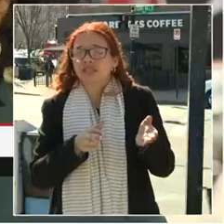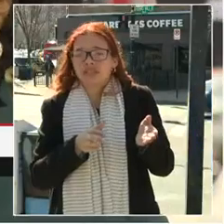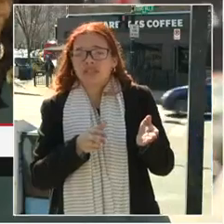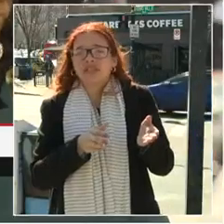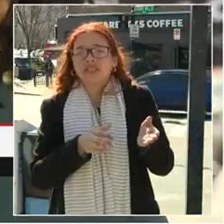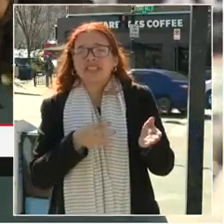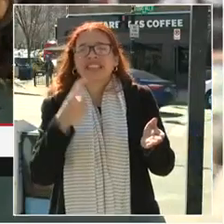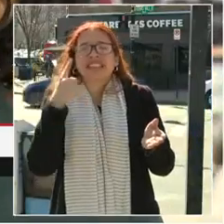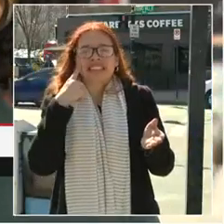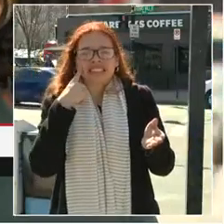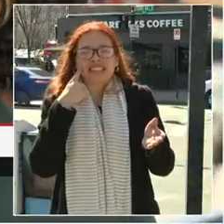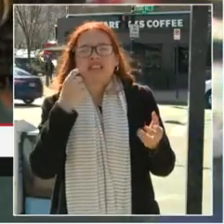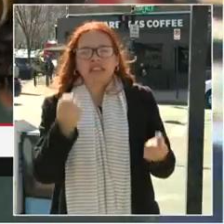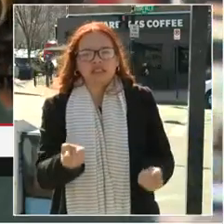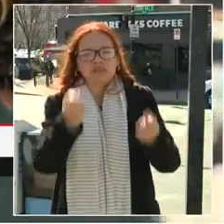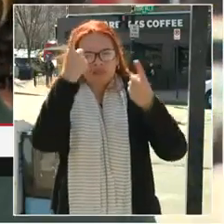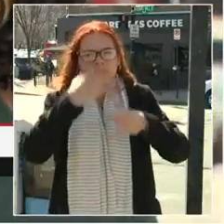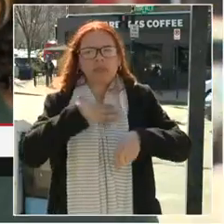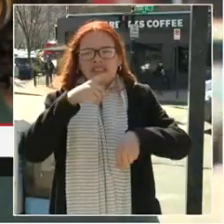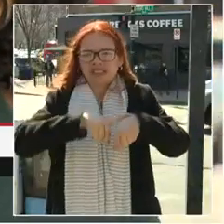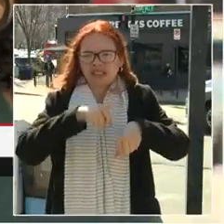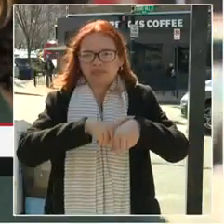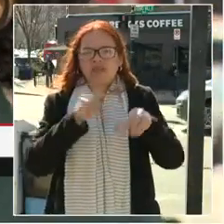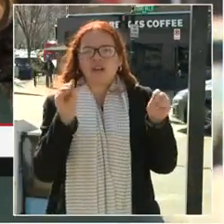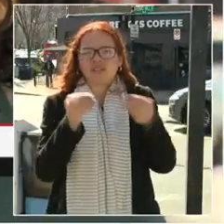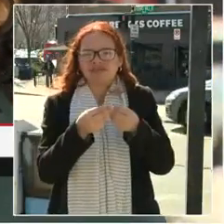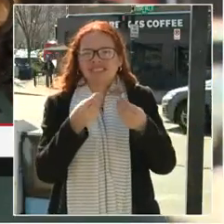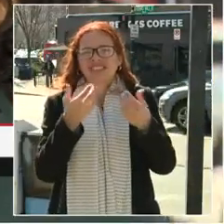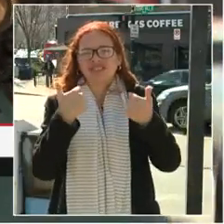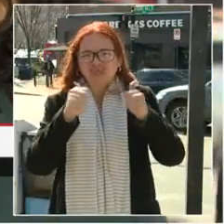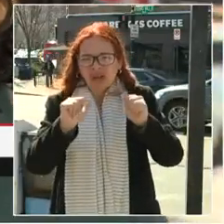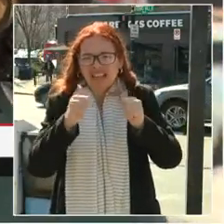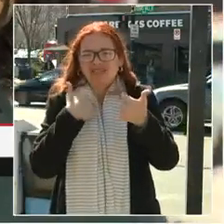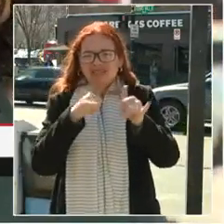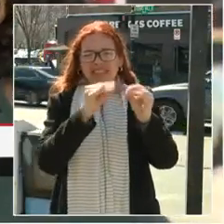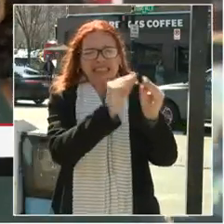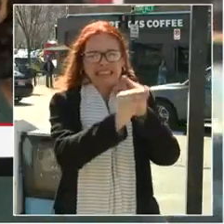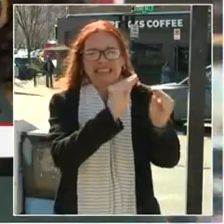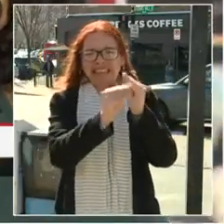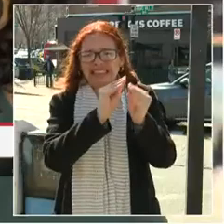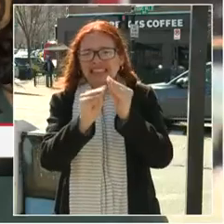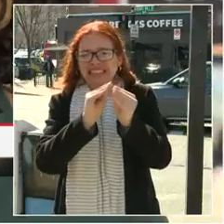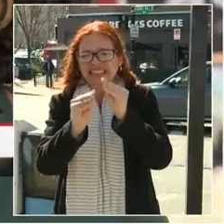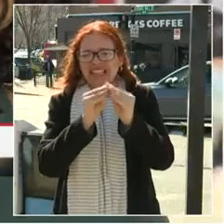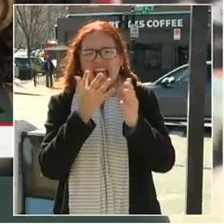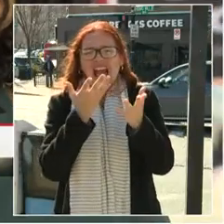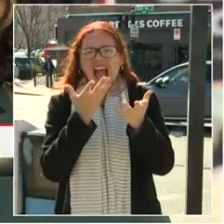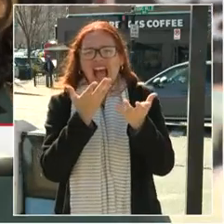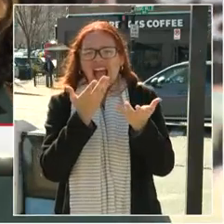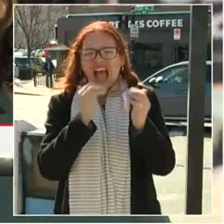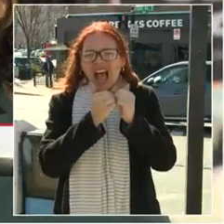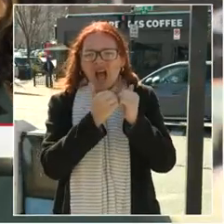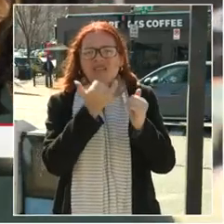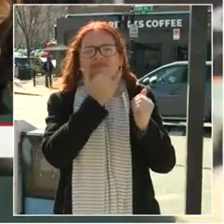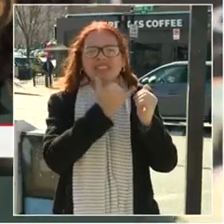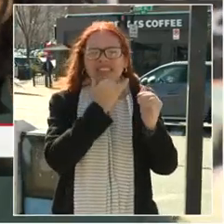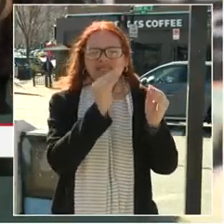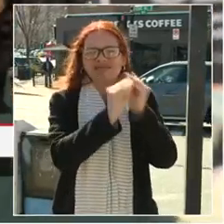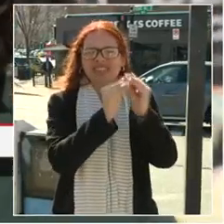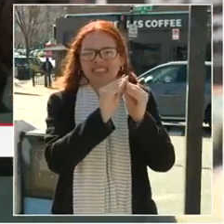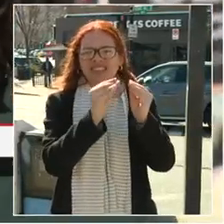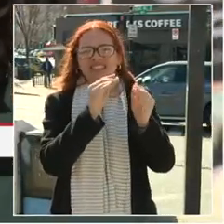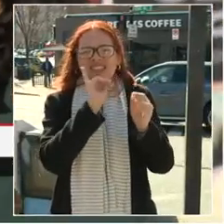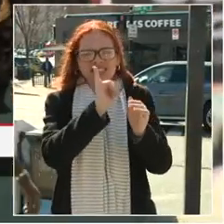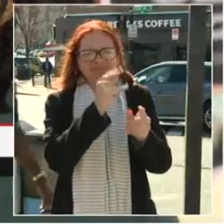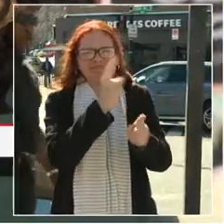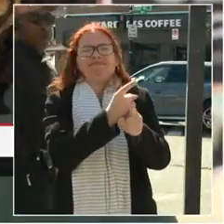office trying to right wrongs, especially systematic racism and systematic systems that